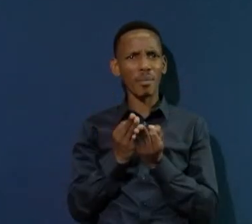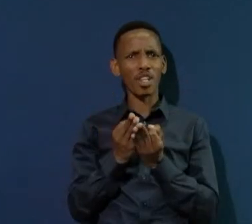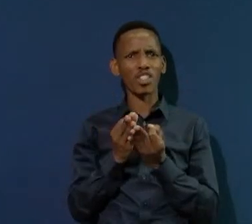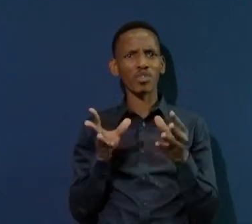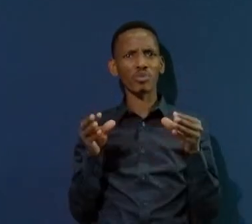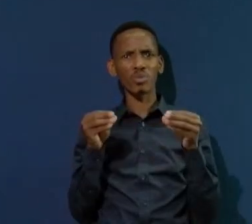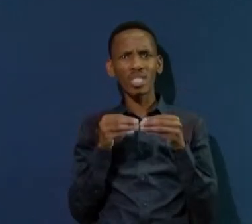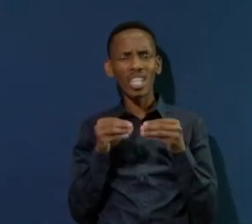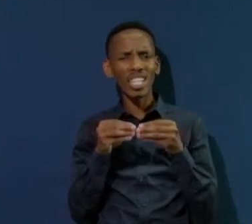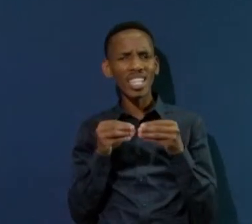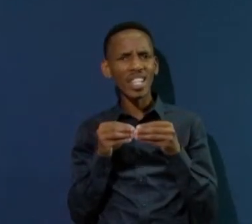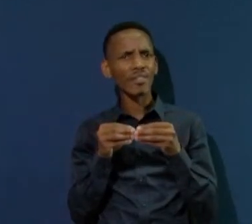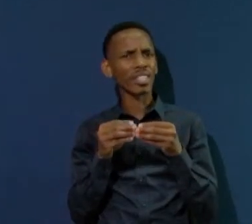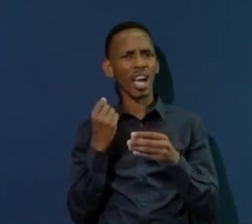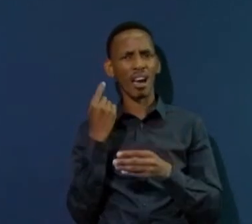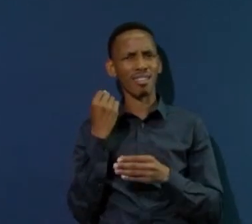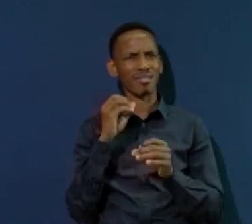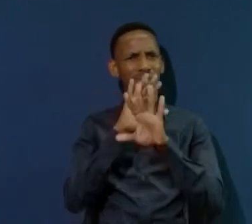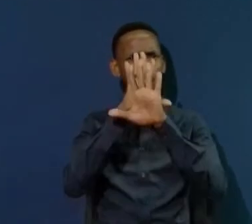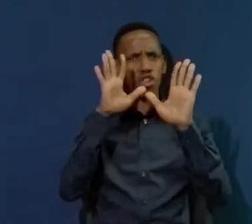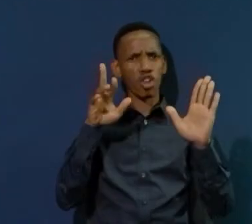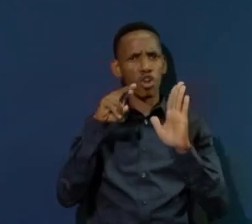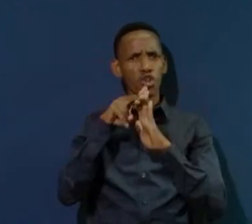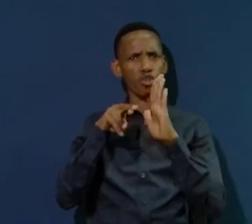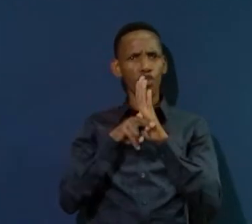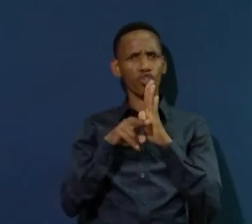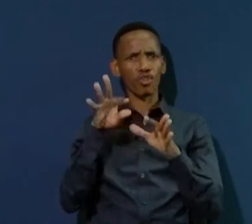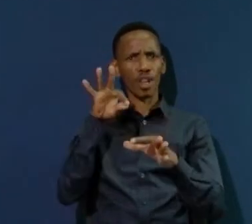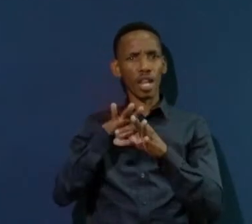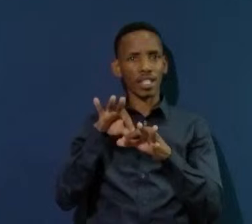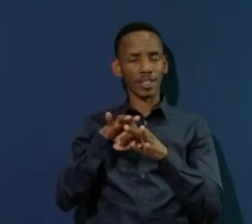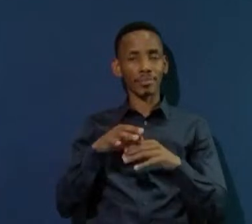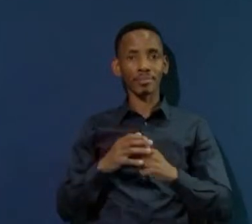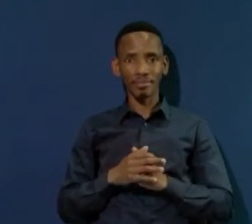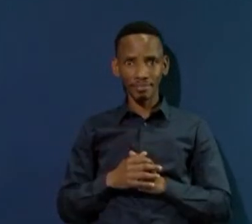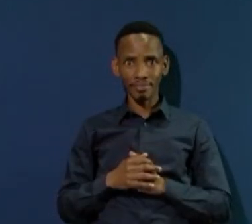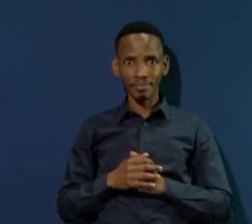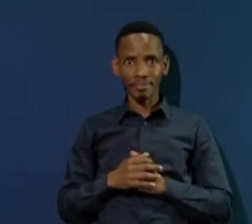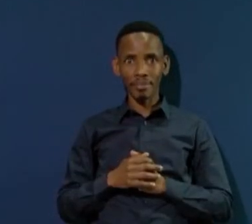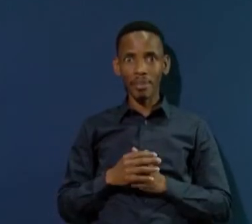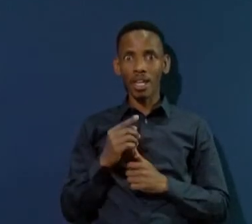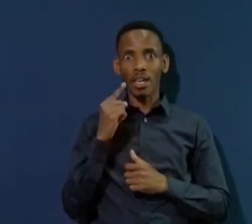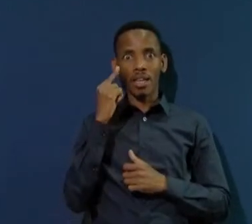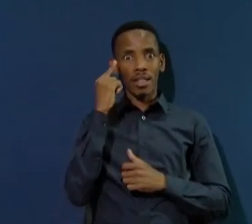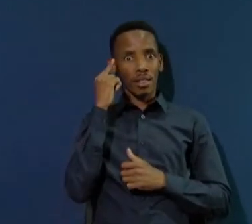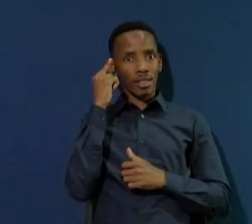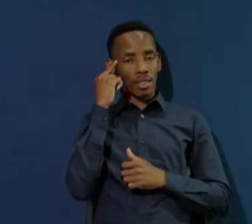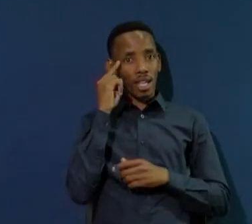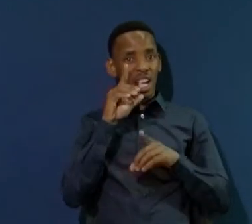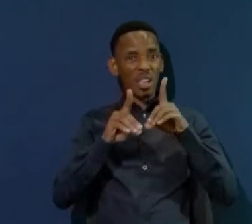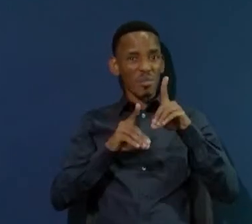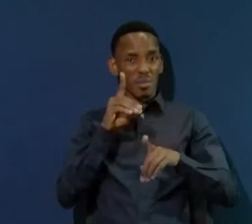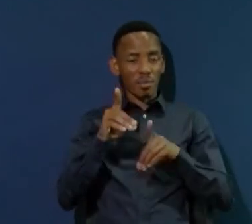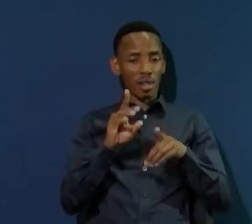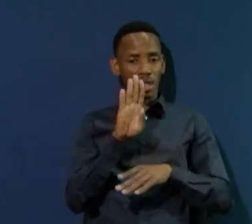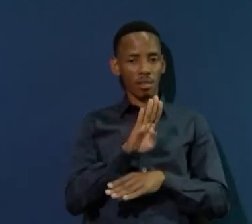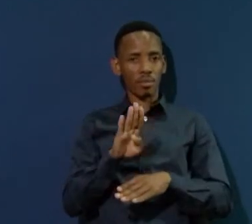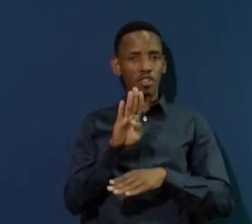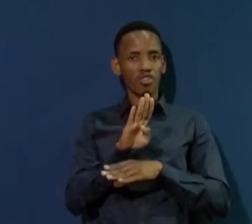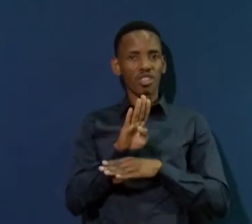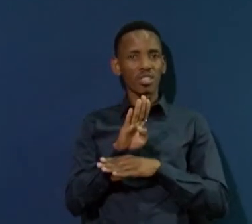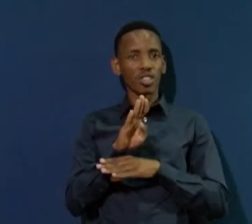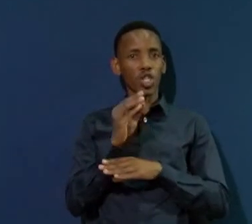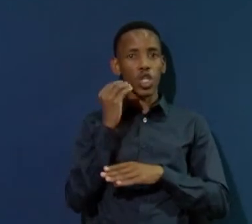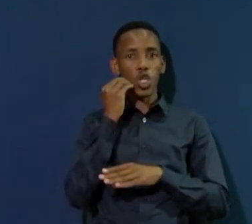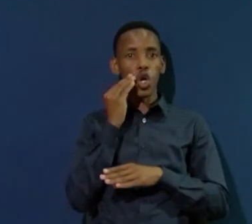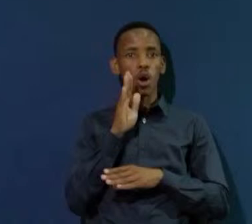teng a ba di tlhaloganya go tshwana. Yeah, I think that's one of the things that Motswana hela ko lapeng ka tlhaloganya gore ga go te parliament